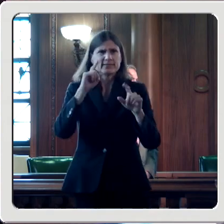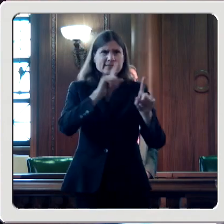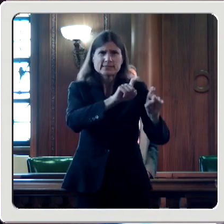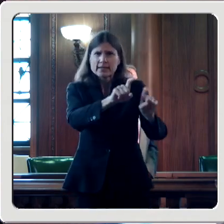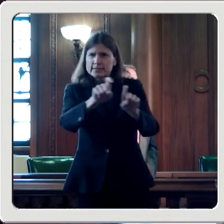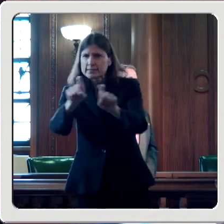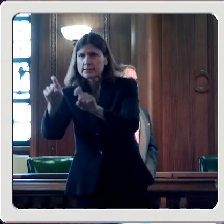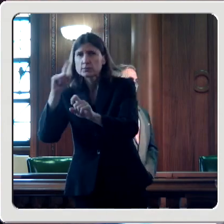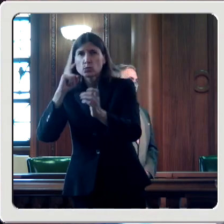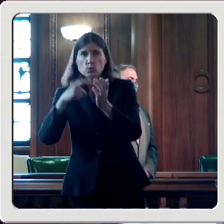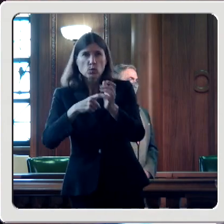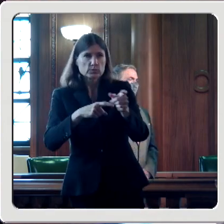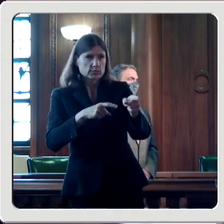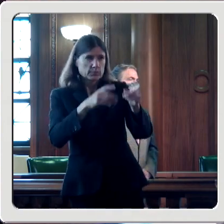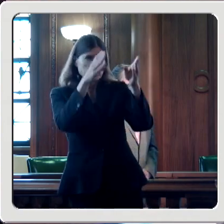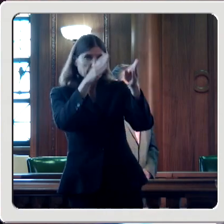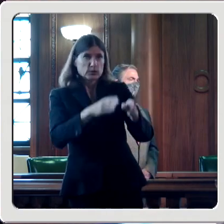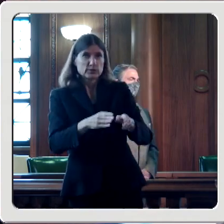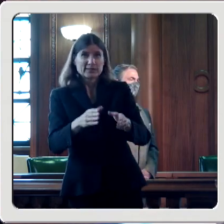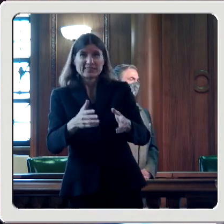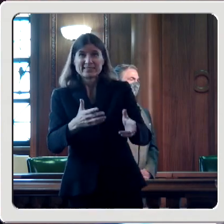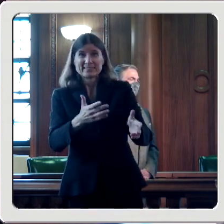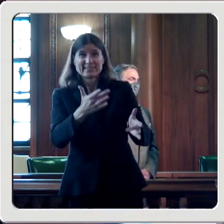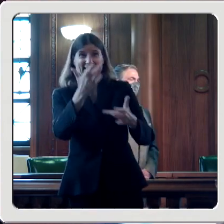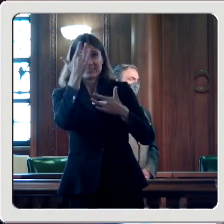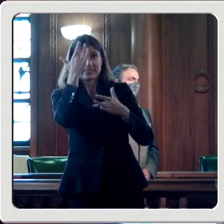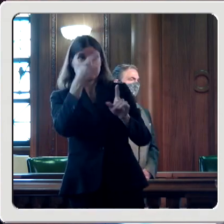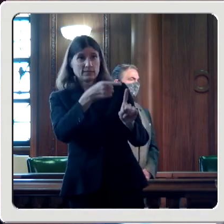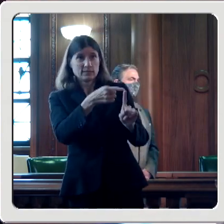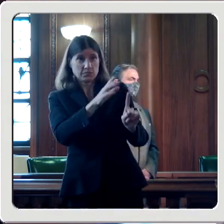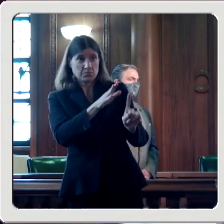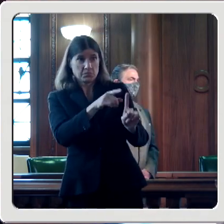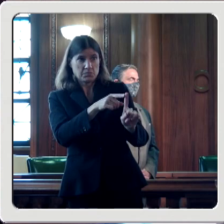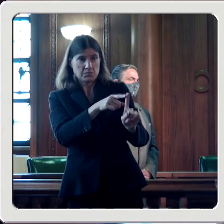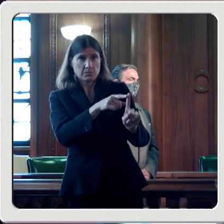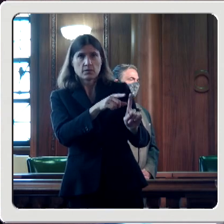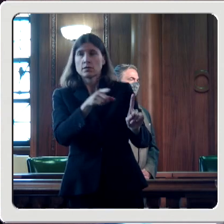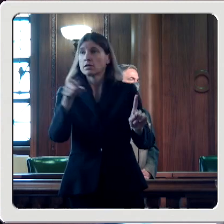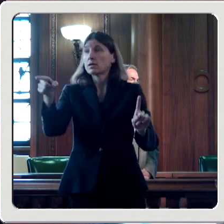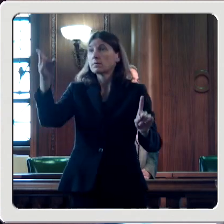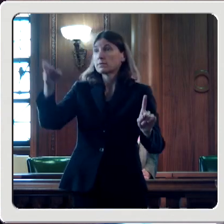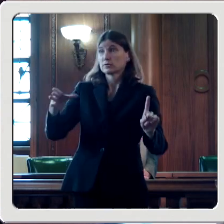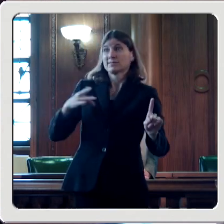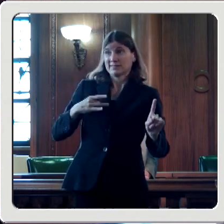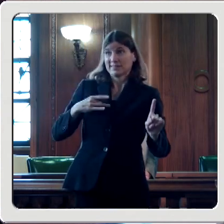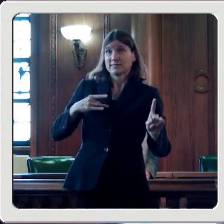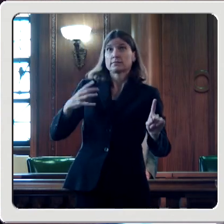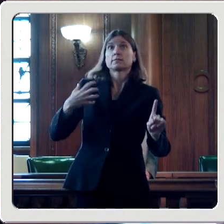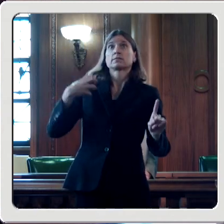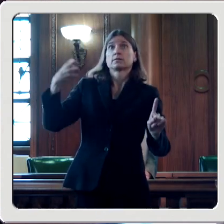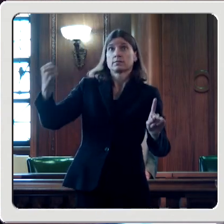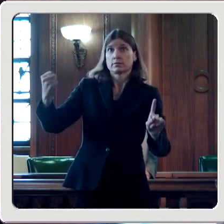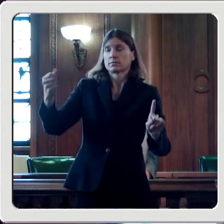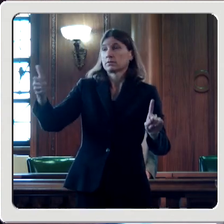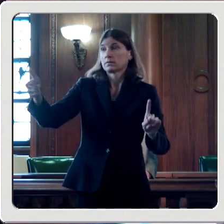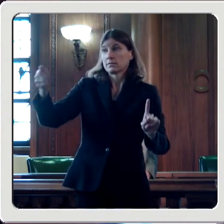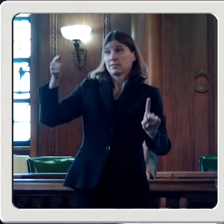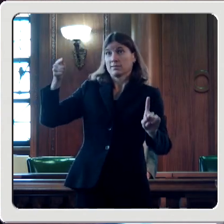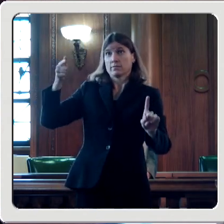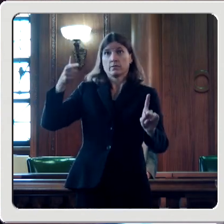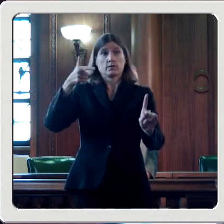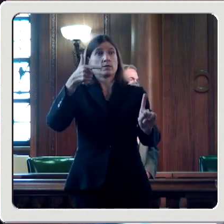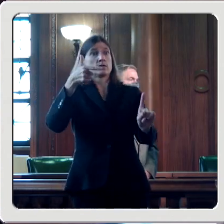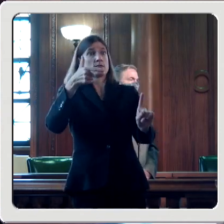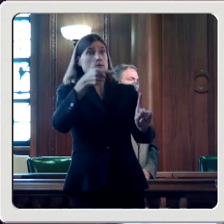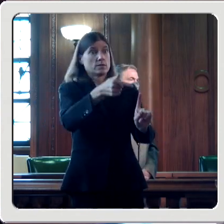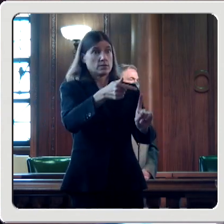early in the disease, as well as plasma with higher levels of circulating antibodies. And that followed